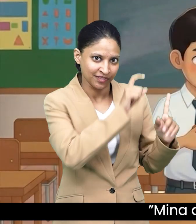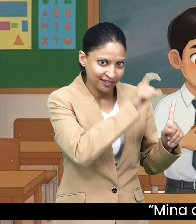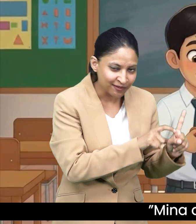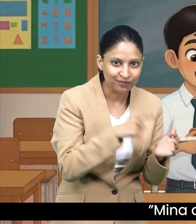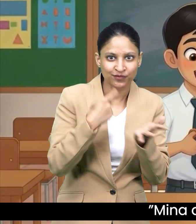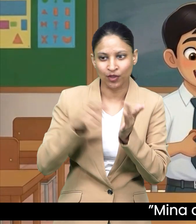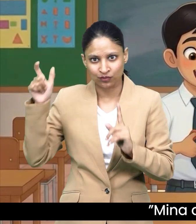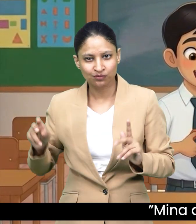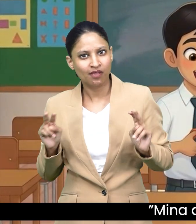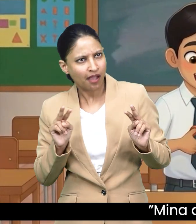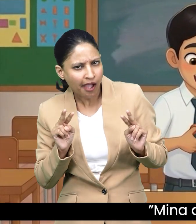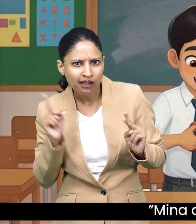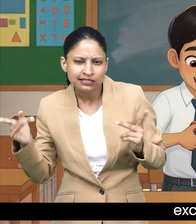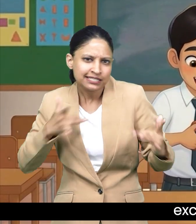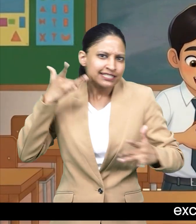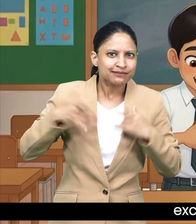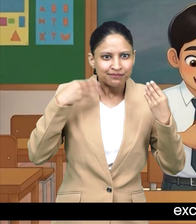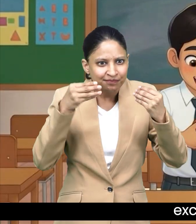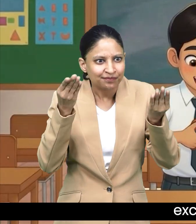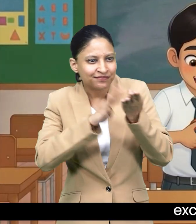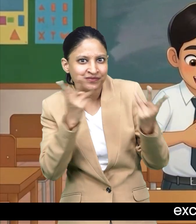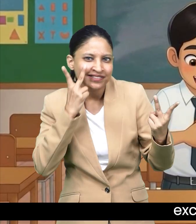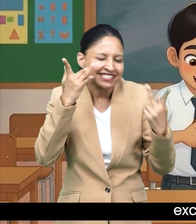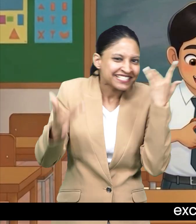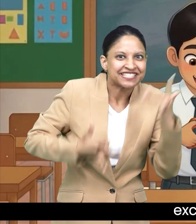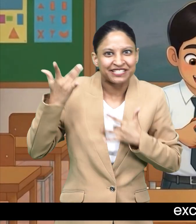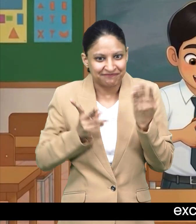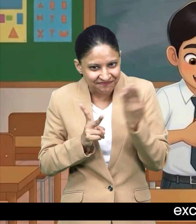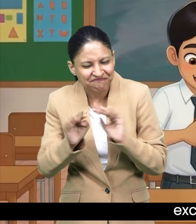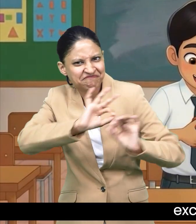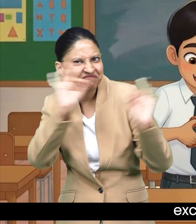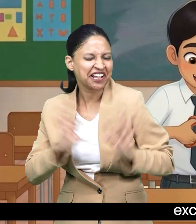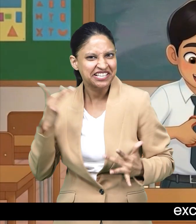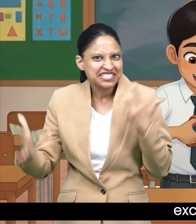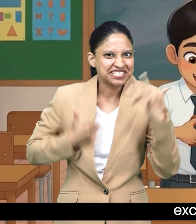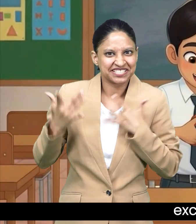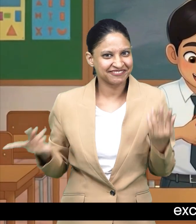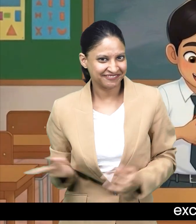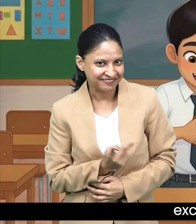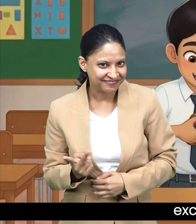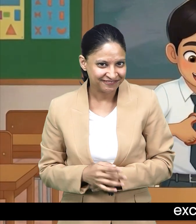Mina and Raju looked at their papers excitedly and got ready to cut.